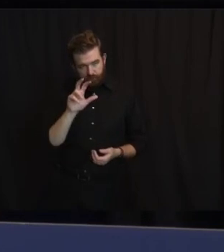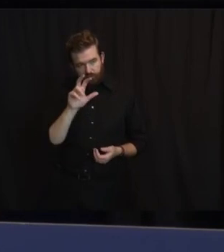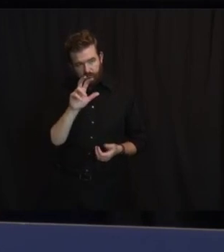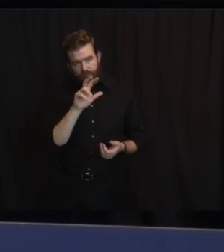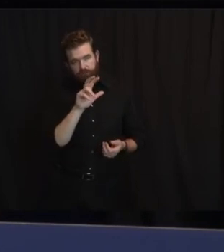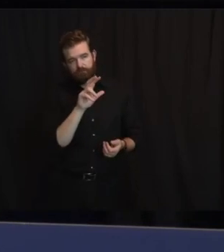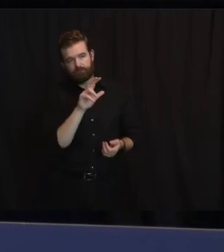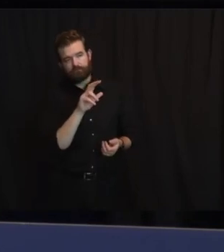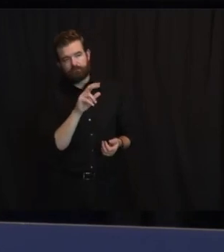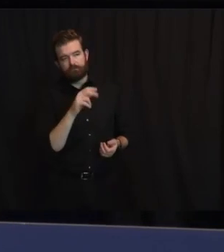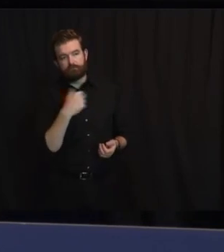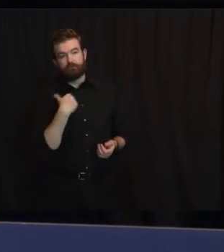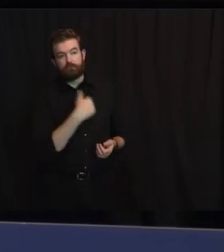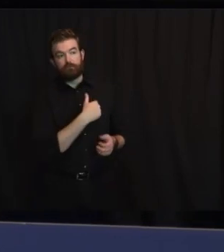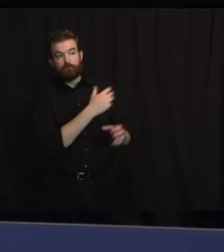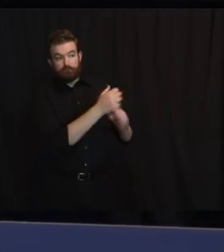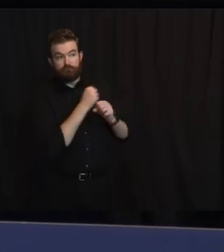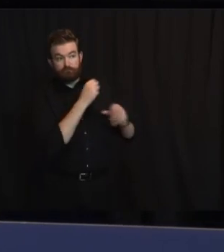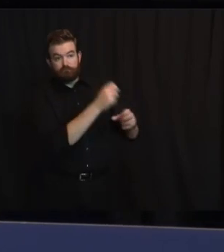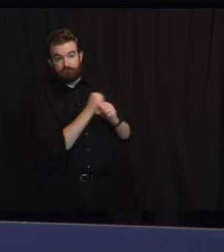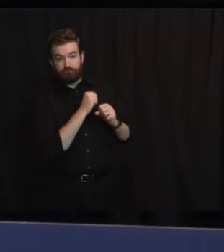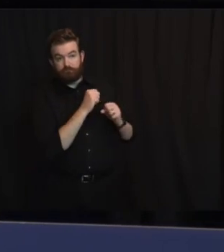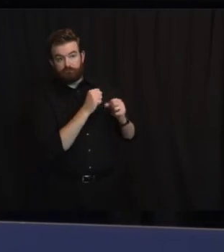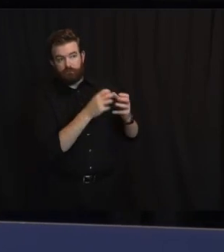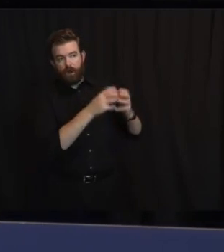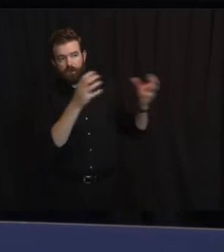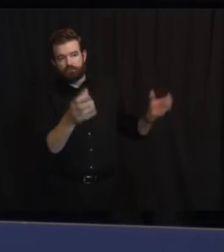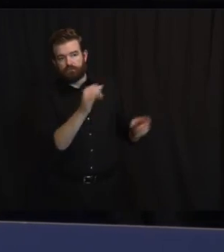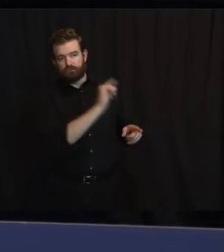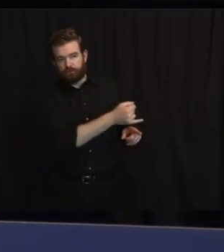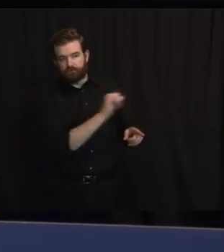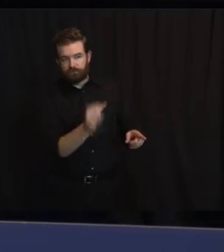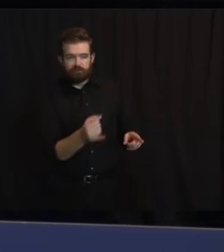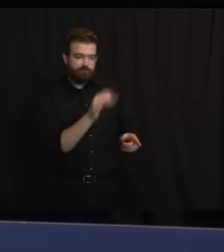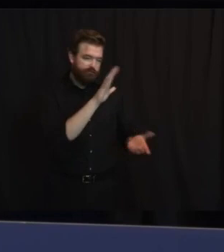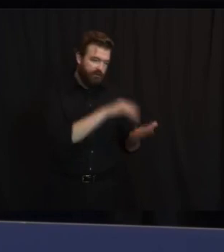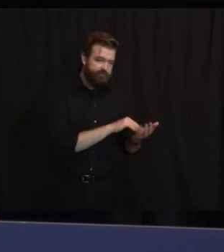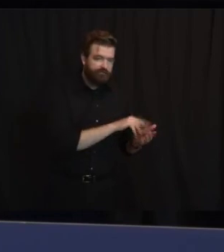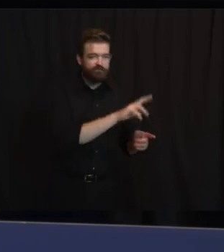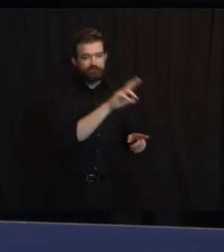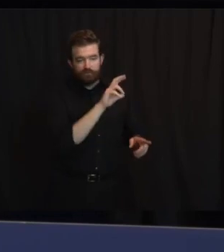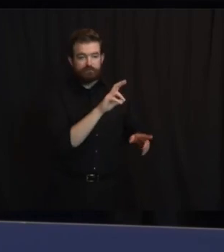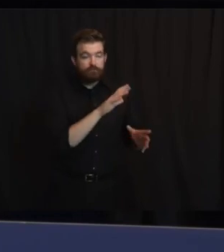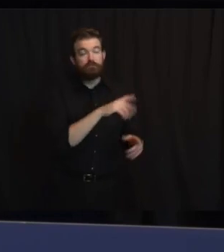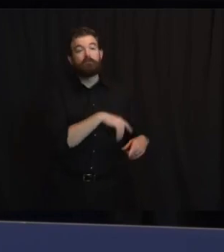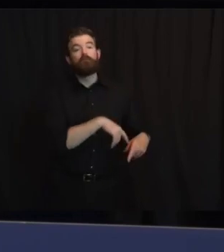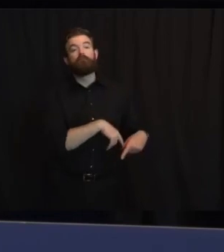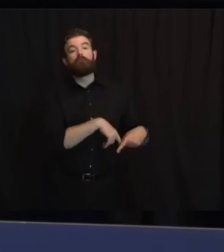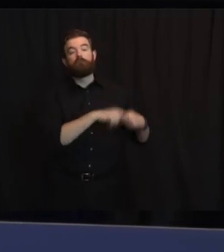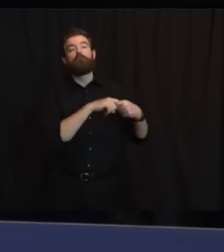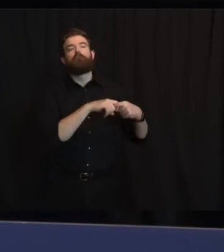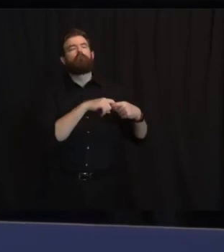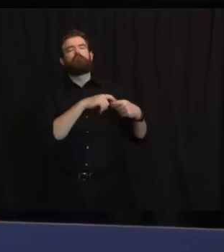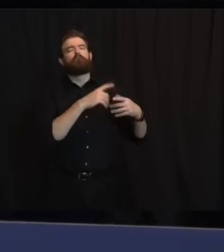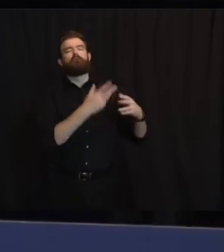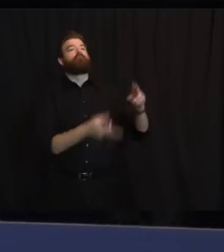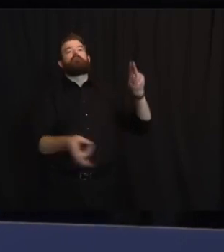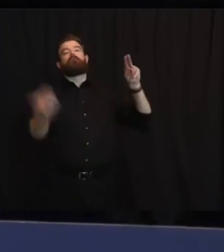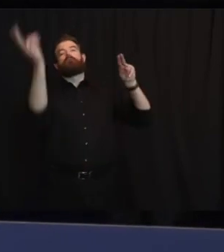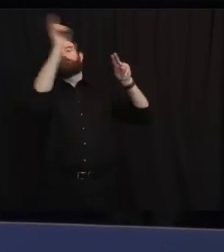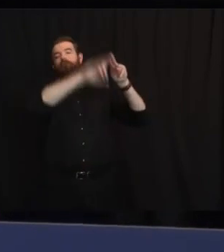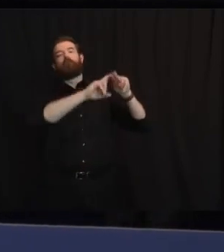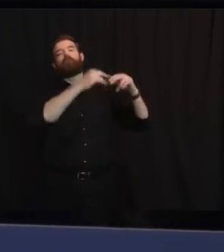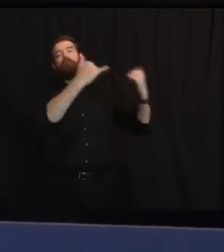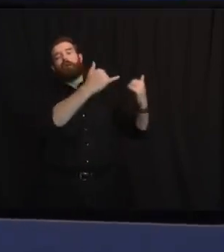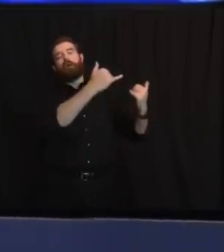down to about 5,300, pause, and now we're getting 20,200. In